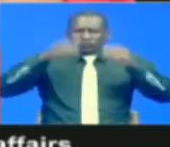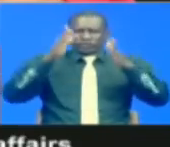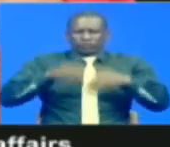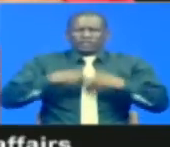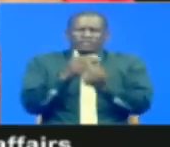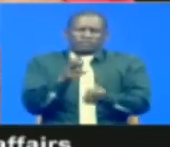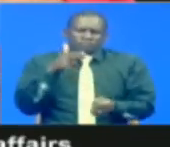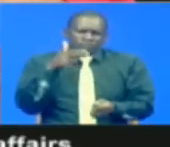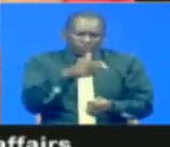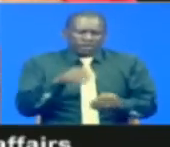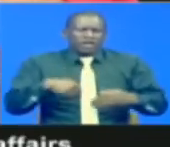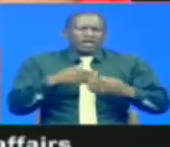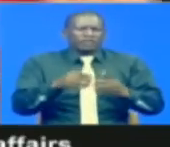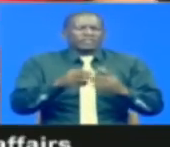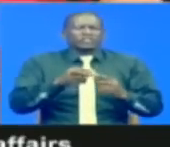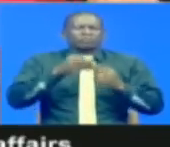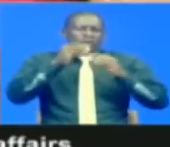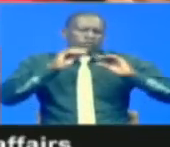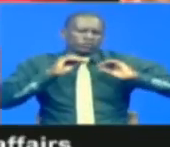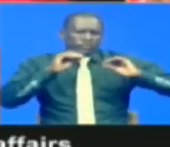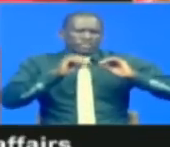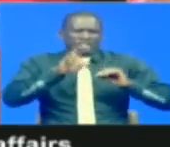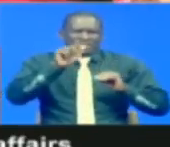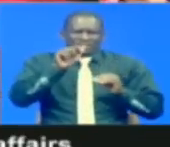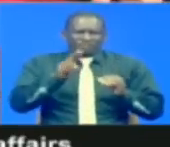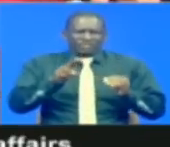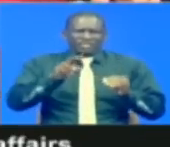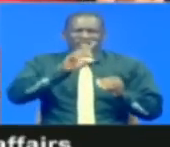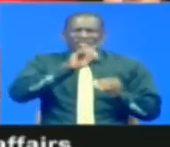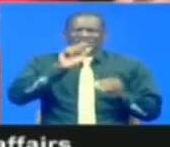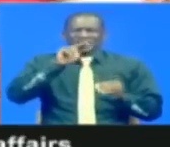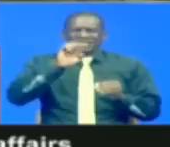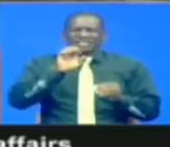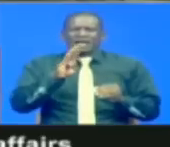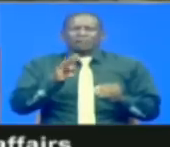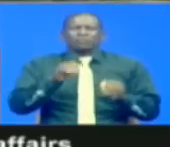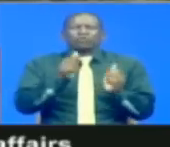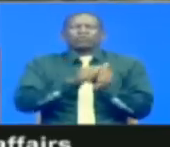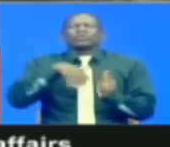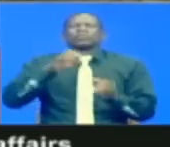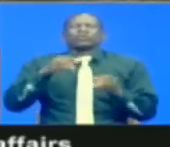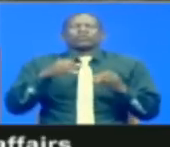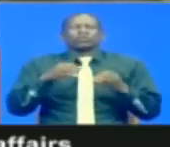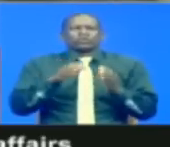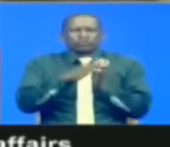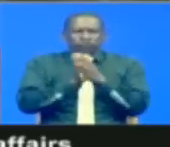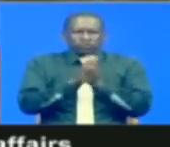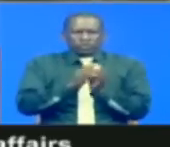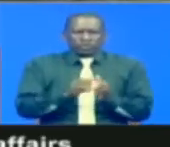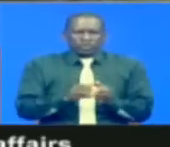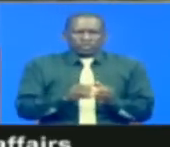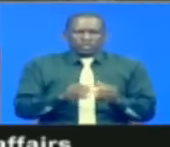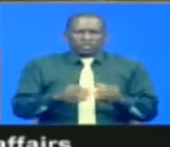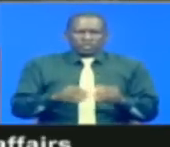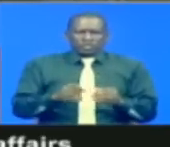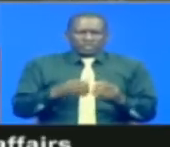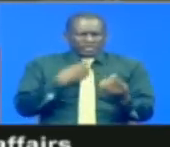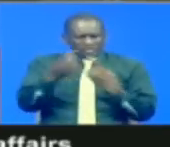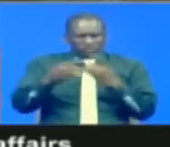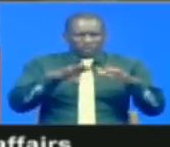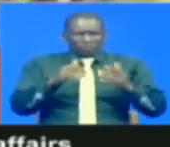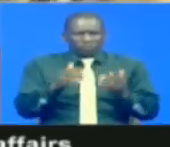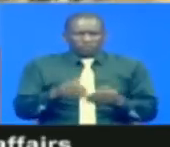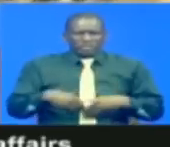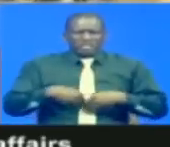receiving special training. NTV's Zainab Ismail with more. The on and off debate on arming